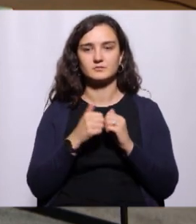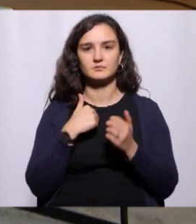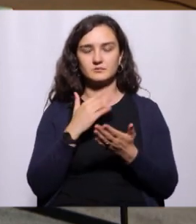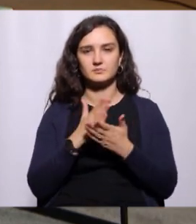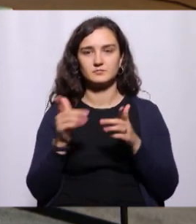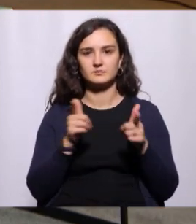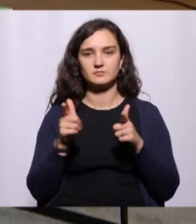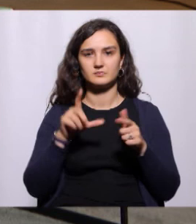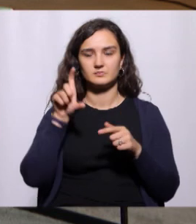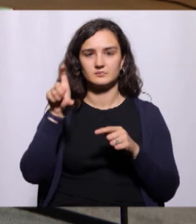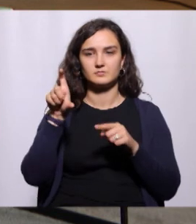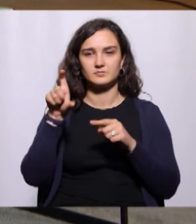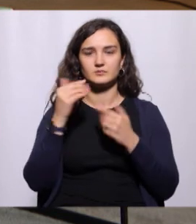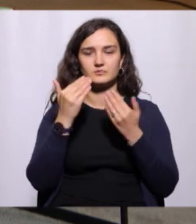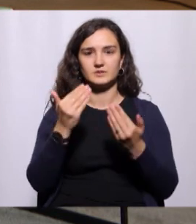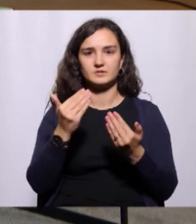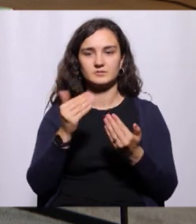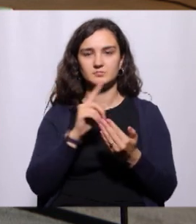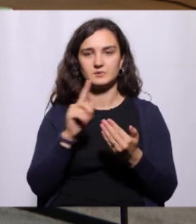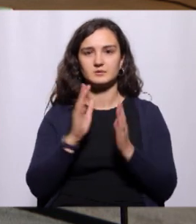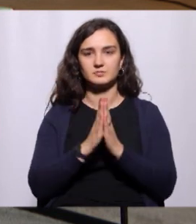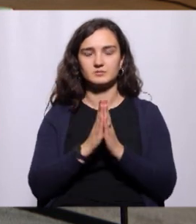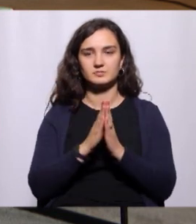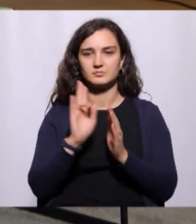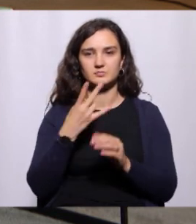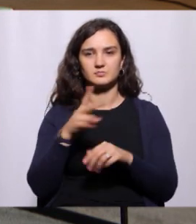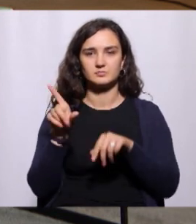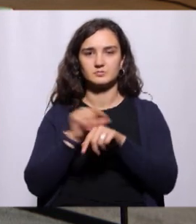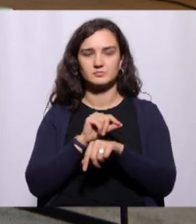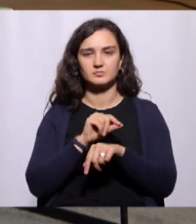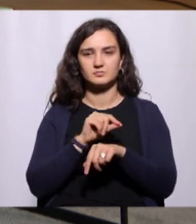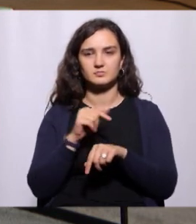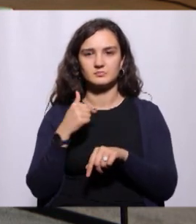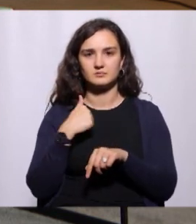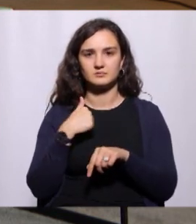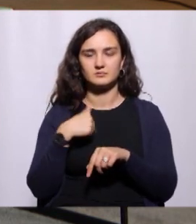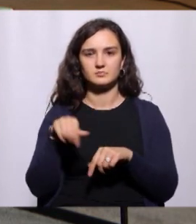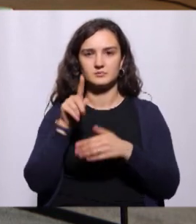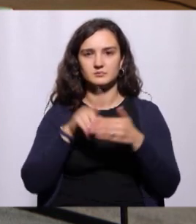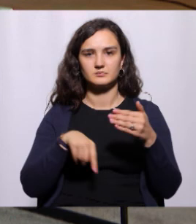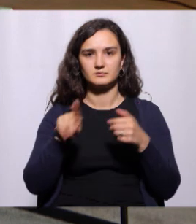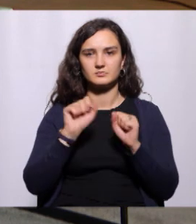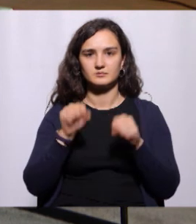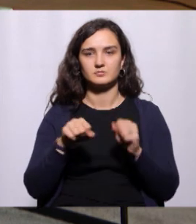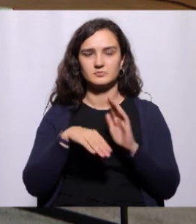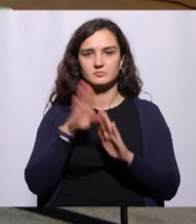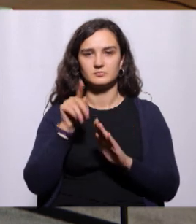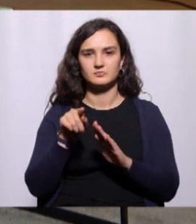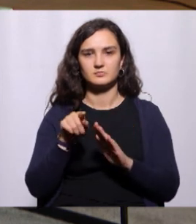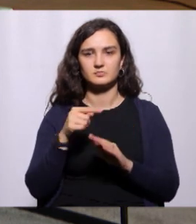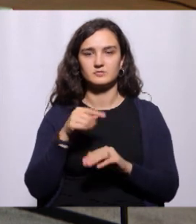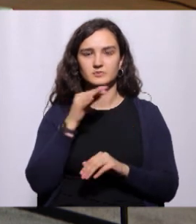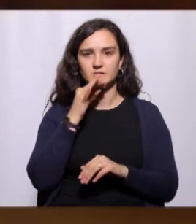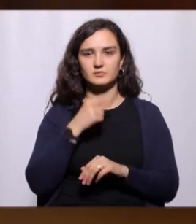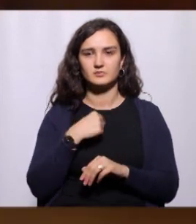have prepared a template for you, but please do not copy-paste. We are sure you can do better than